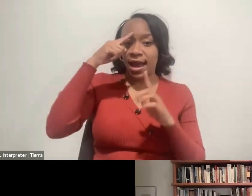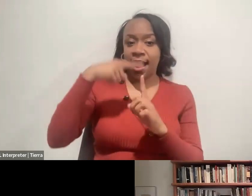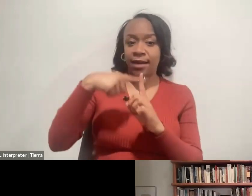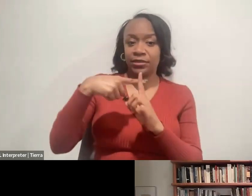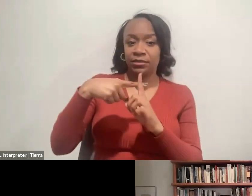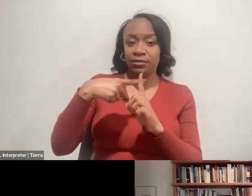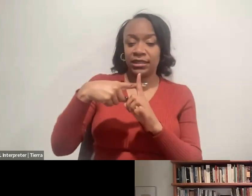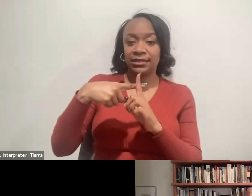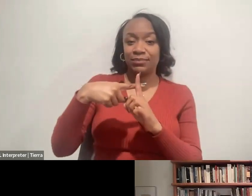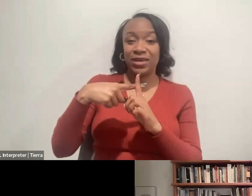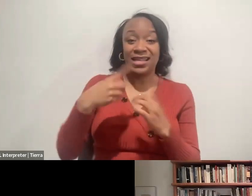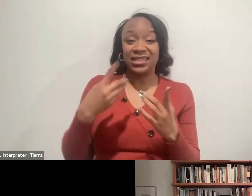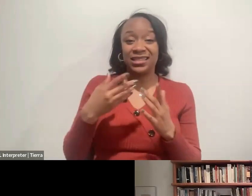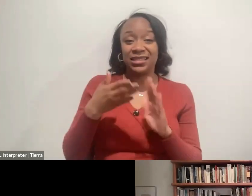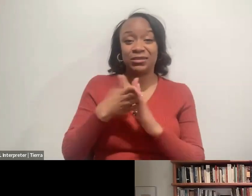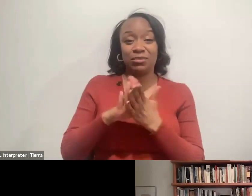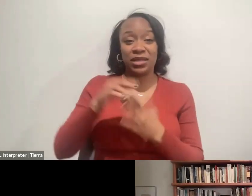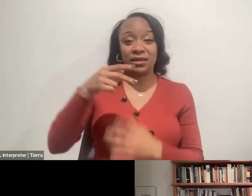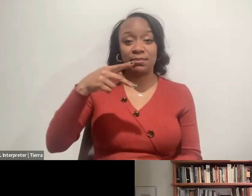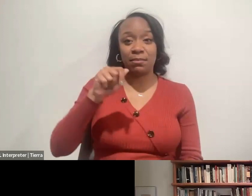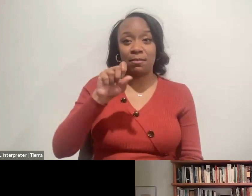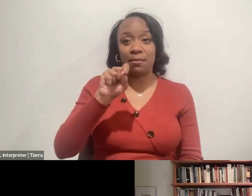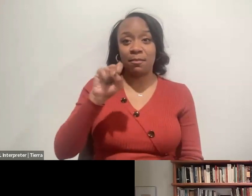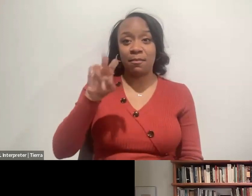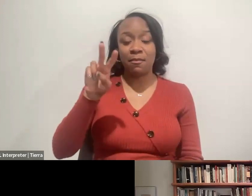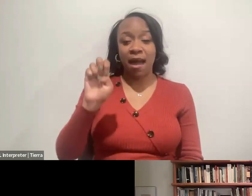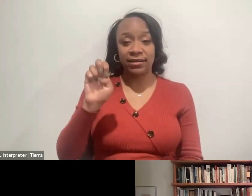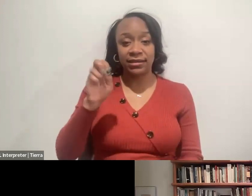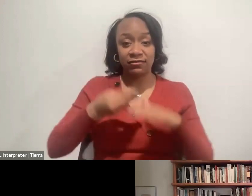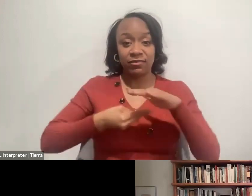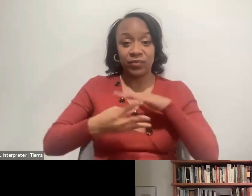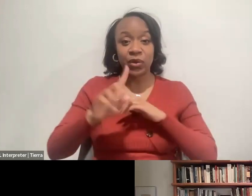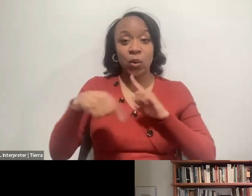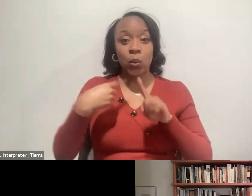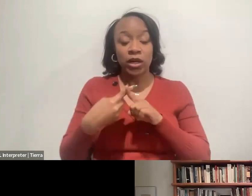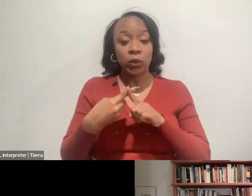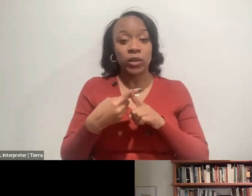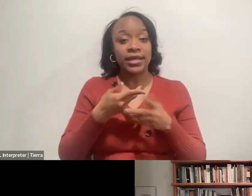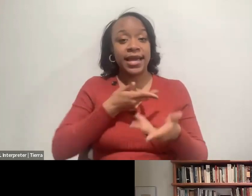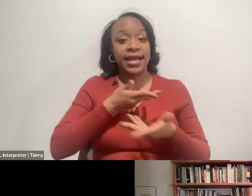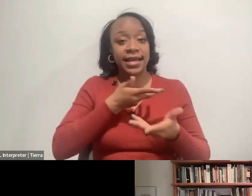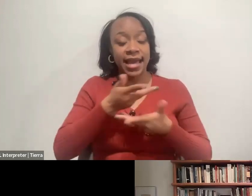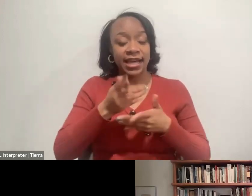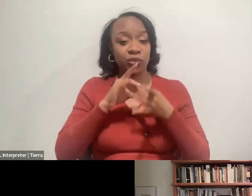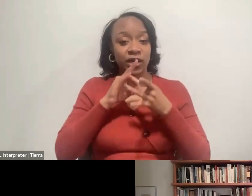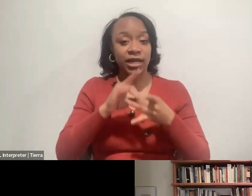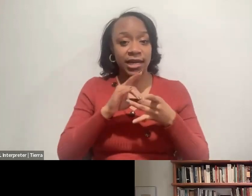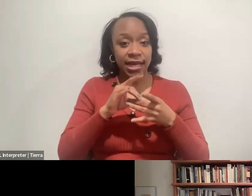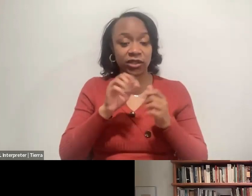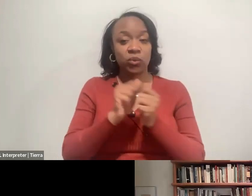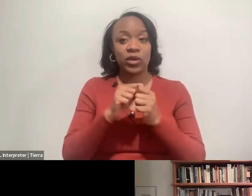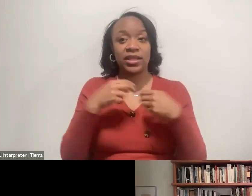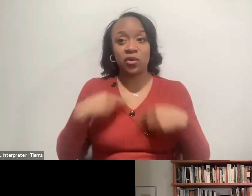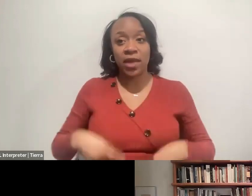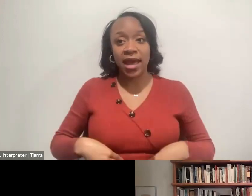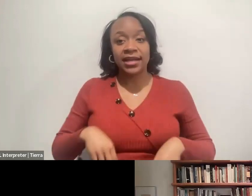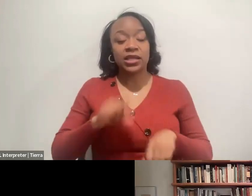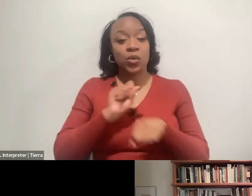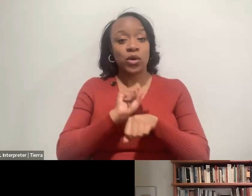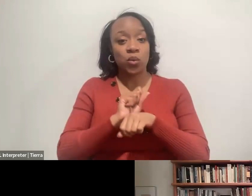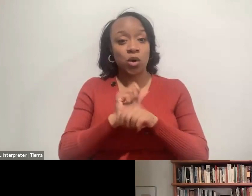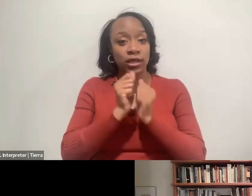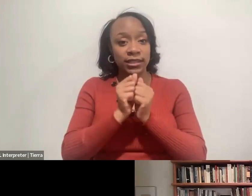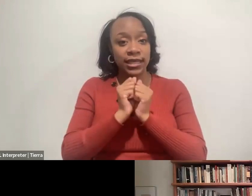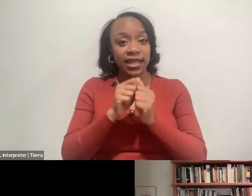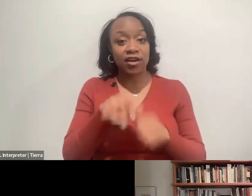to be passive. And that when we engage, when we connect with the humanity of others, when we work together, when we